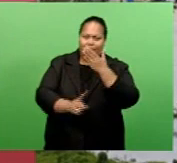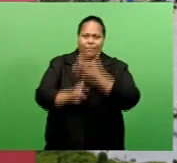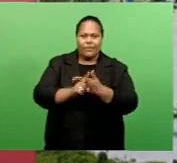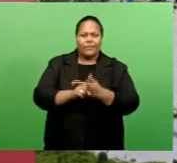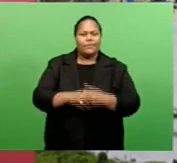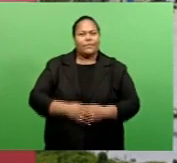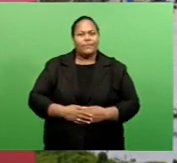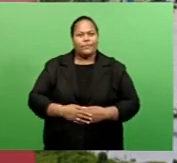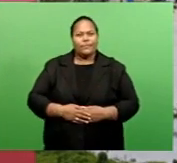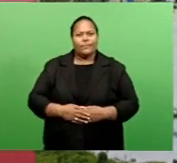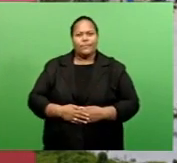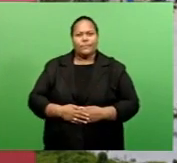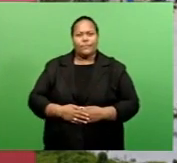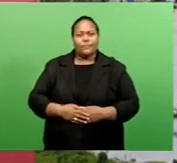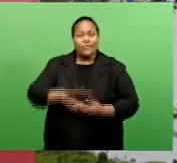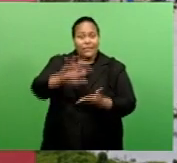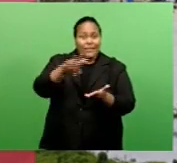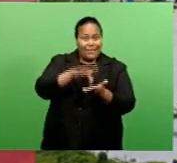system is